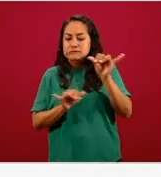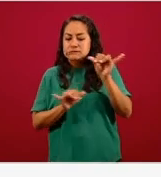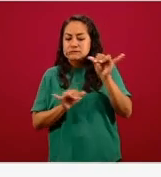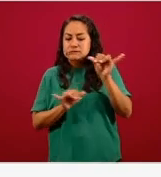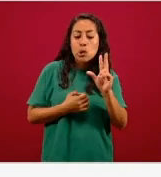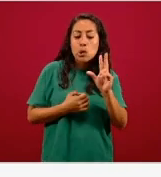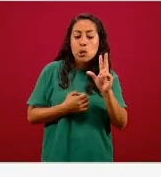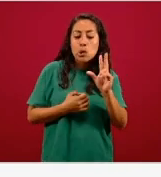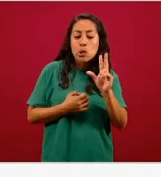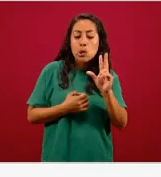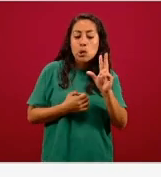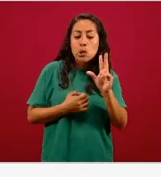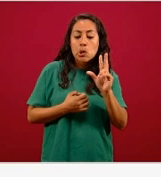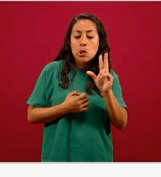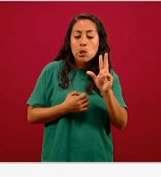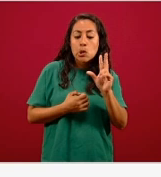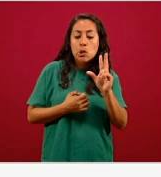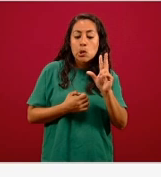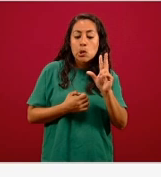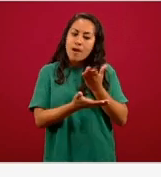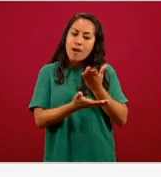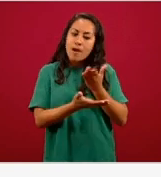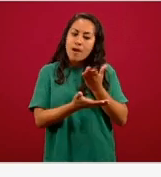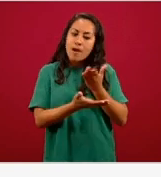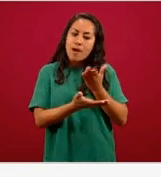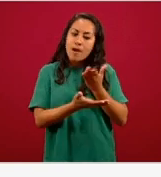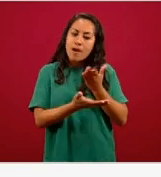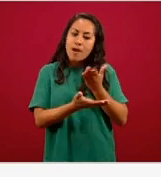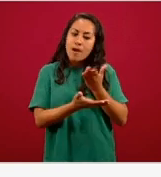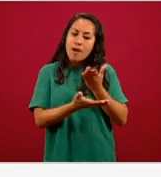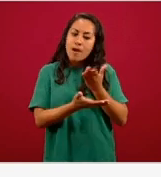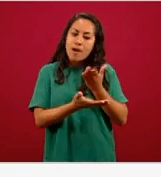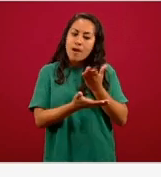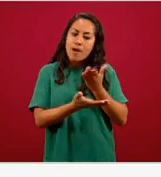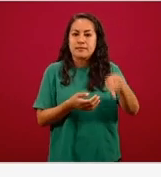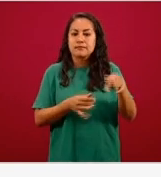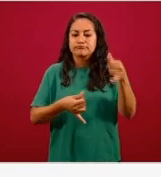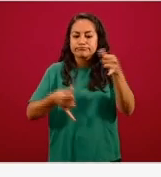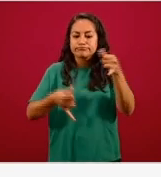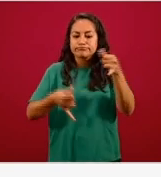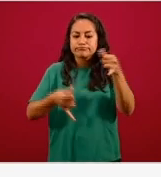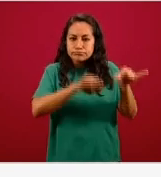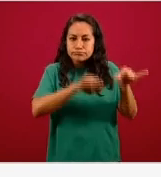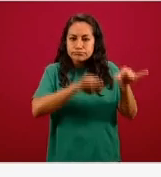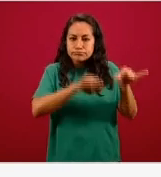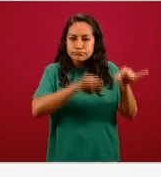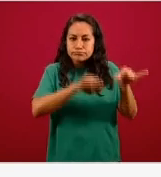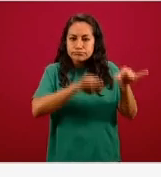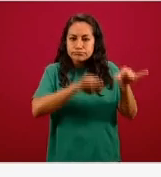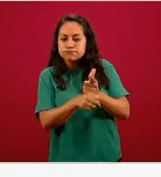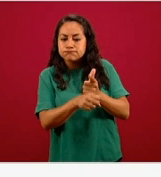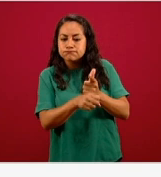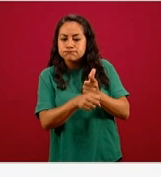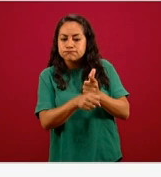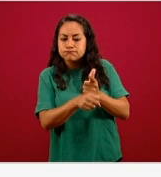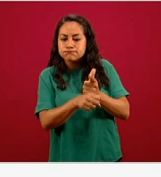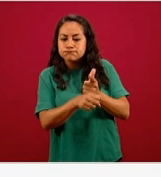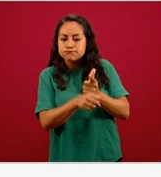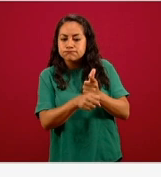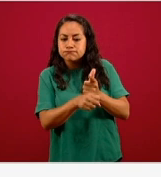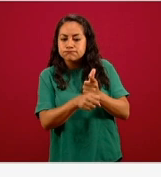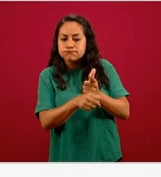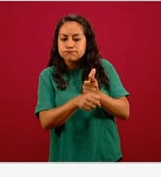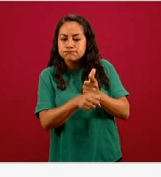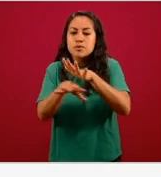suspect deaths, meaning that we are still waiting for the results to be conclusive, and those